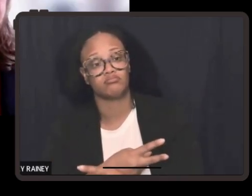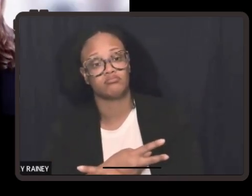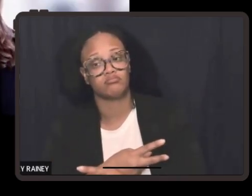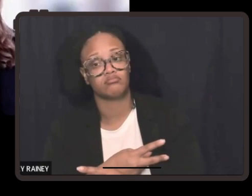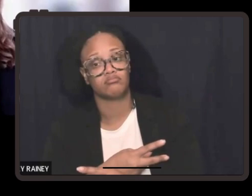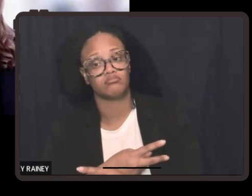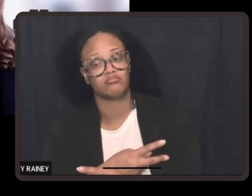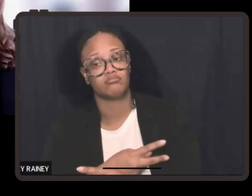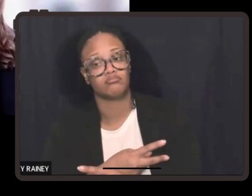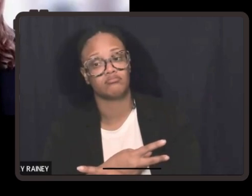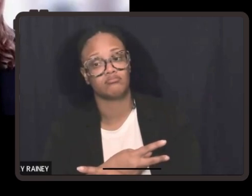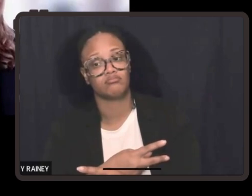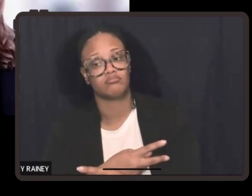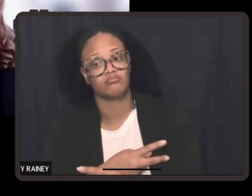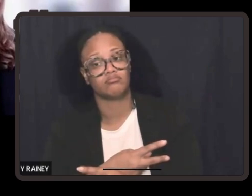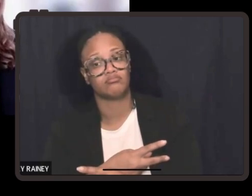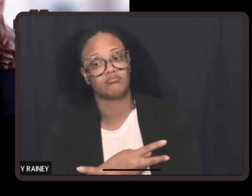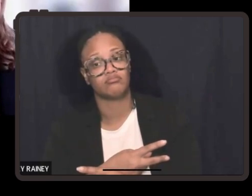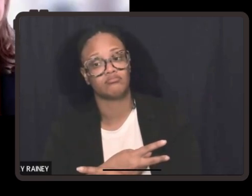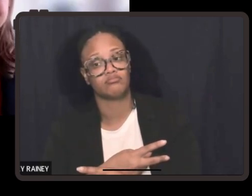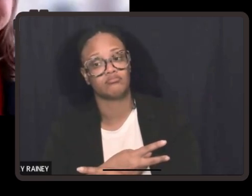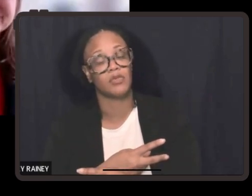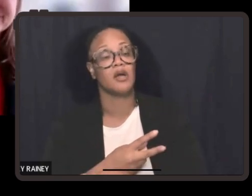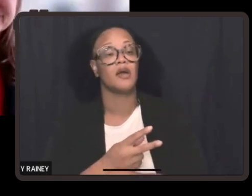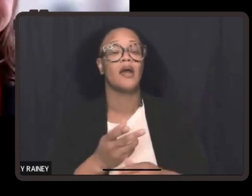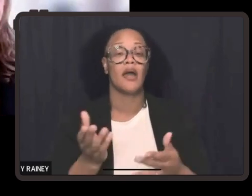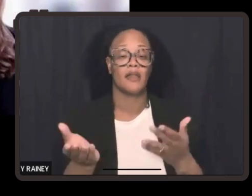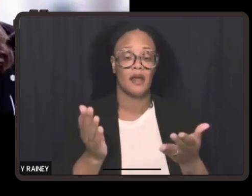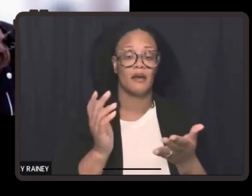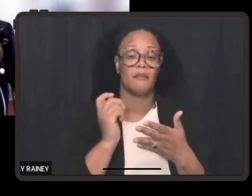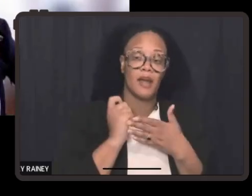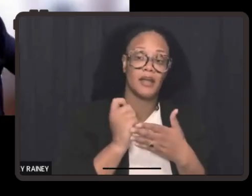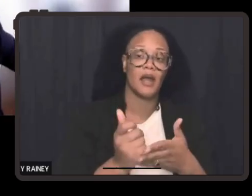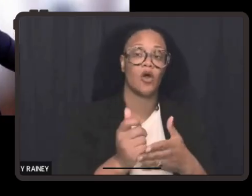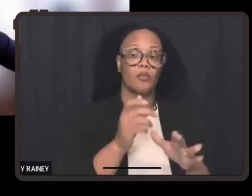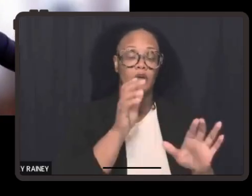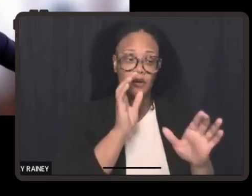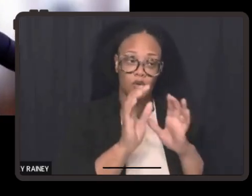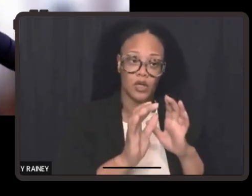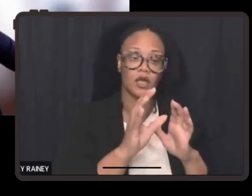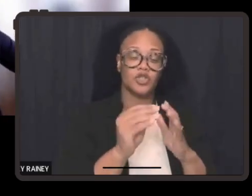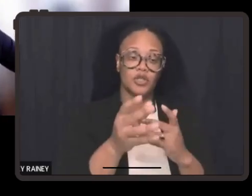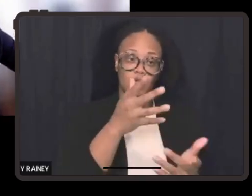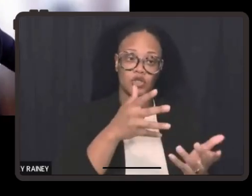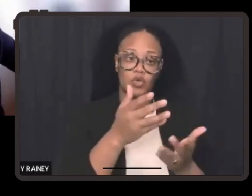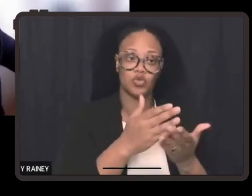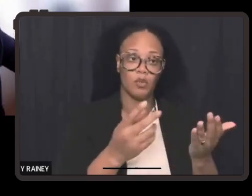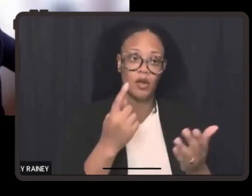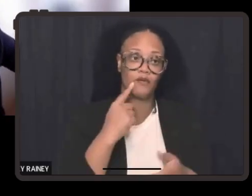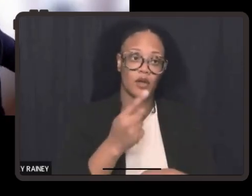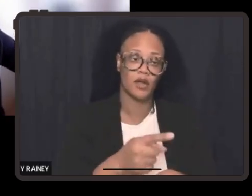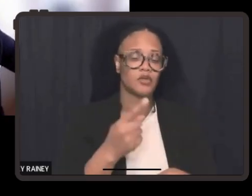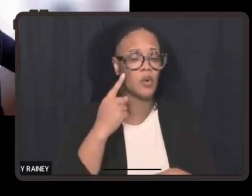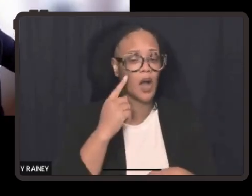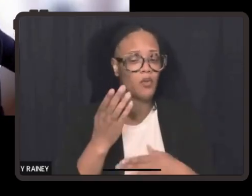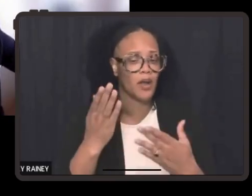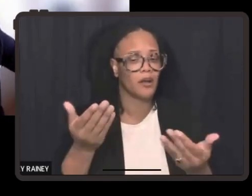with him and the communication and social living. You should go for it.